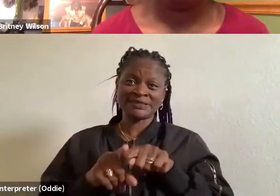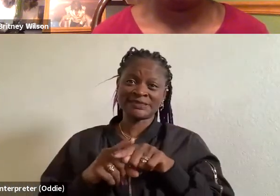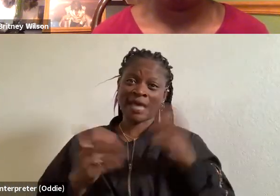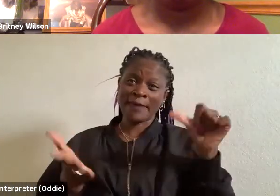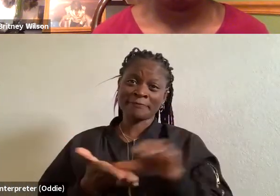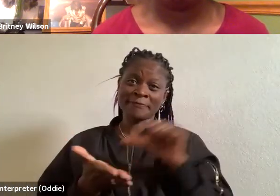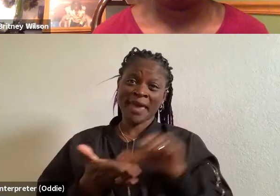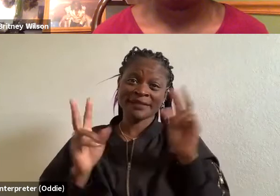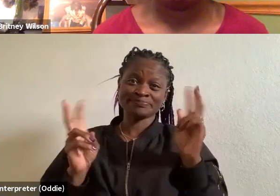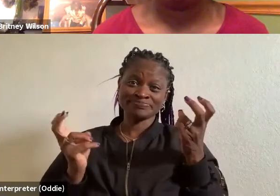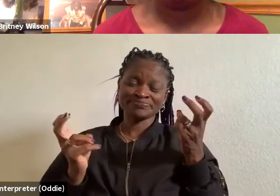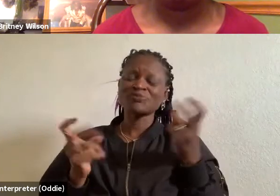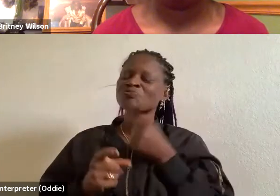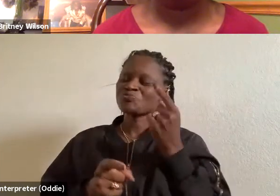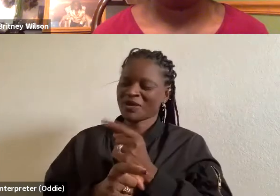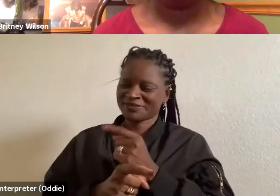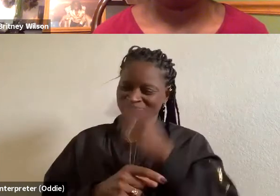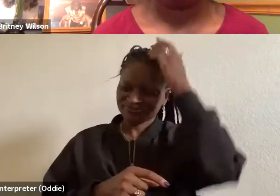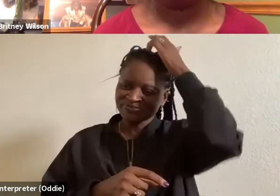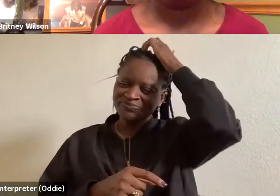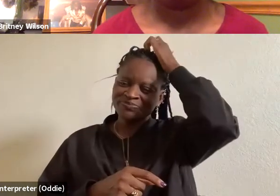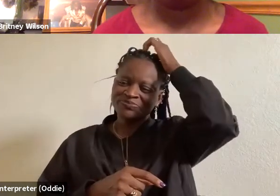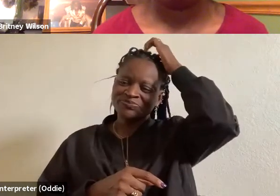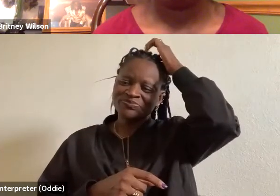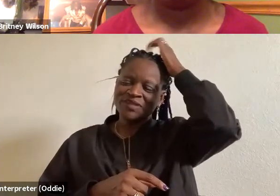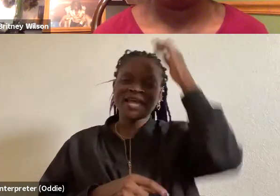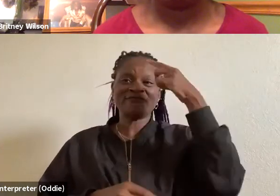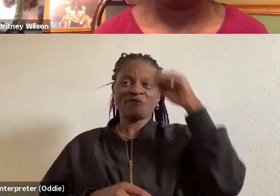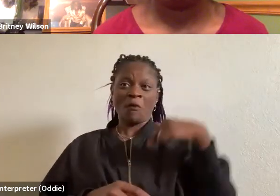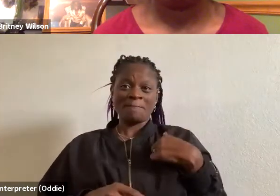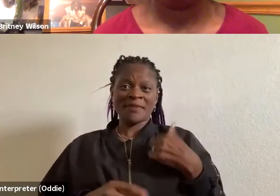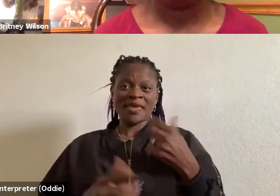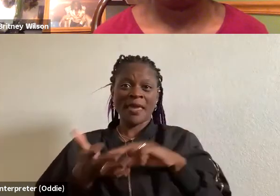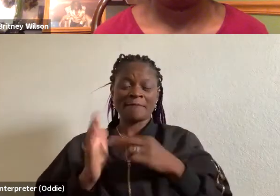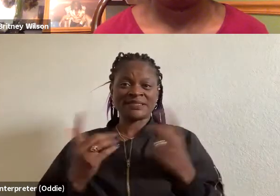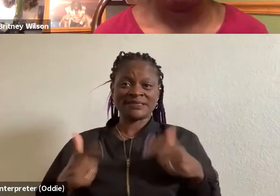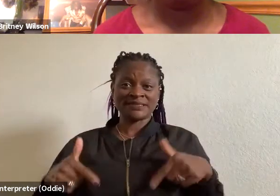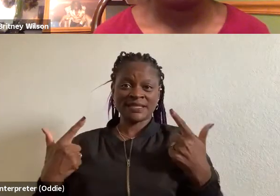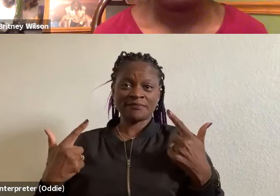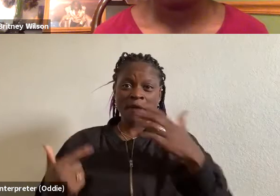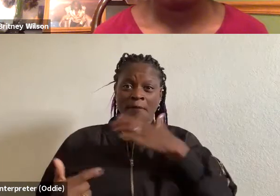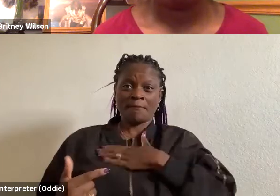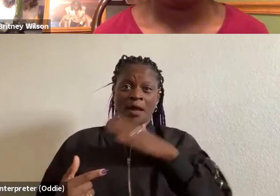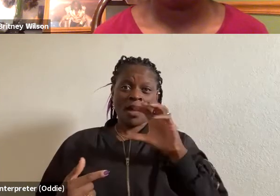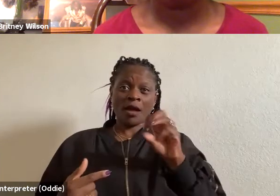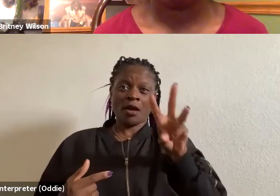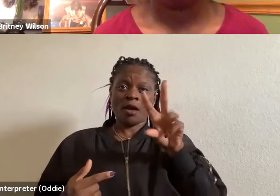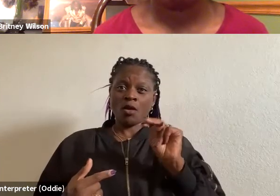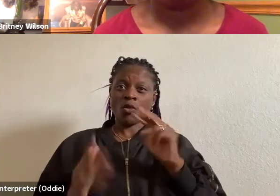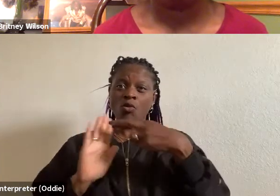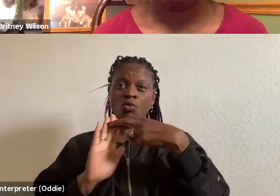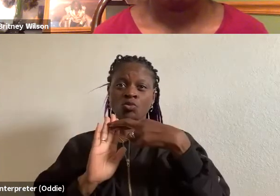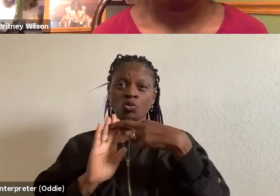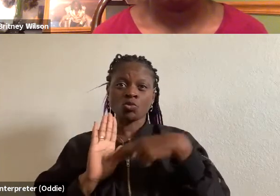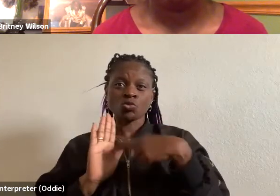Most definitely. And for me, it just means living by my own rules, defining what being a Black disabled